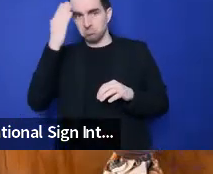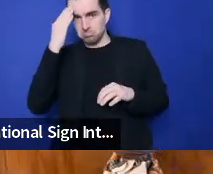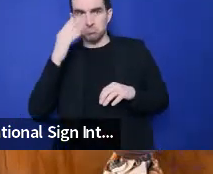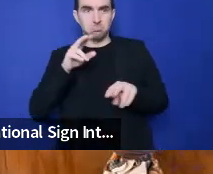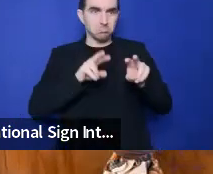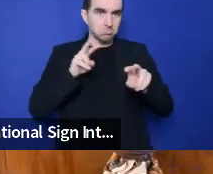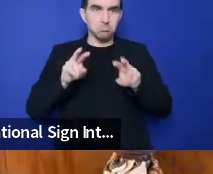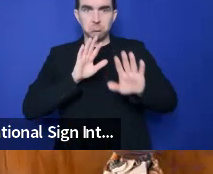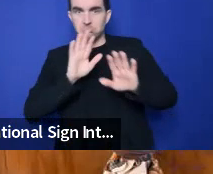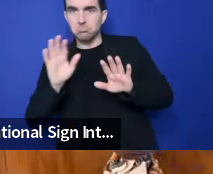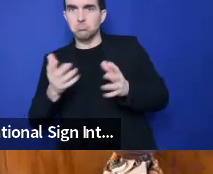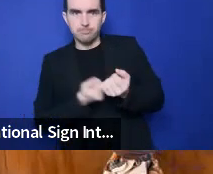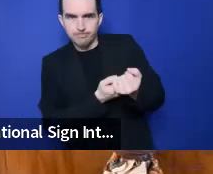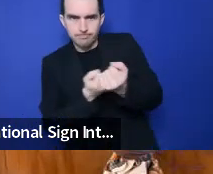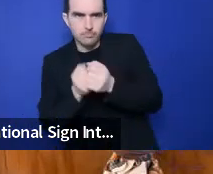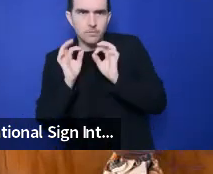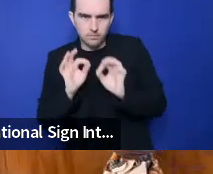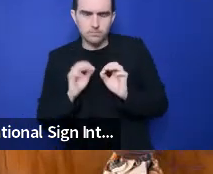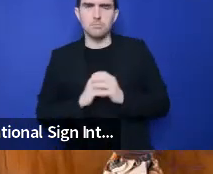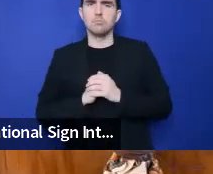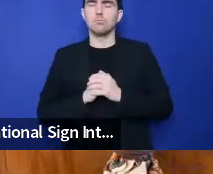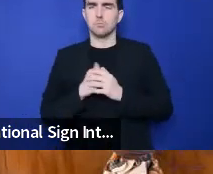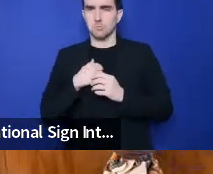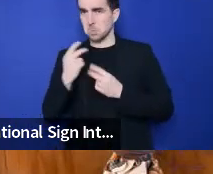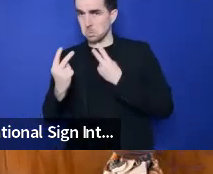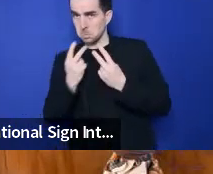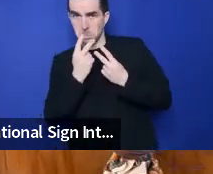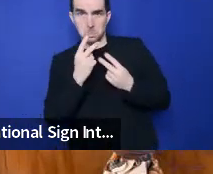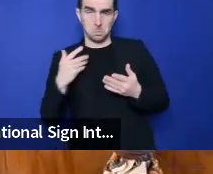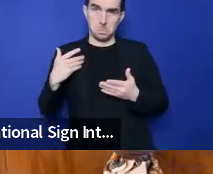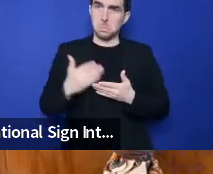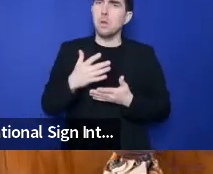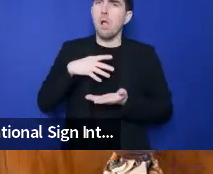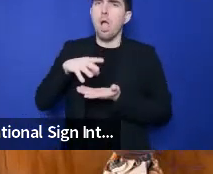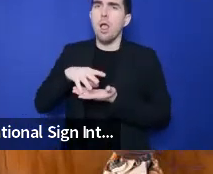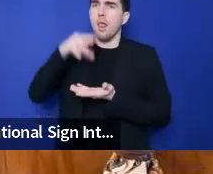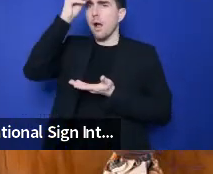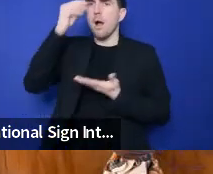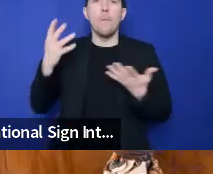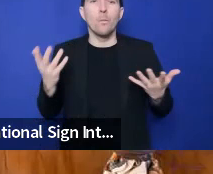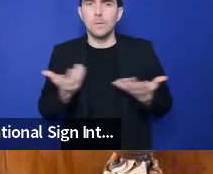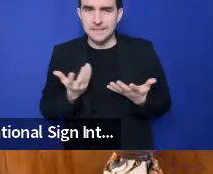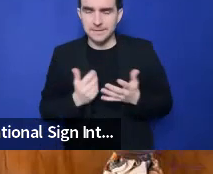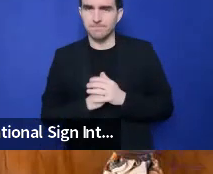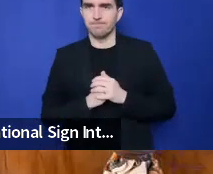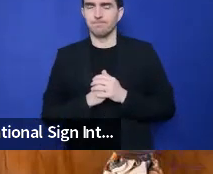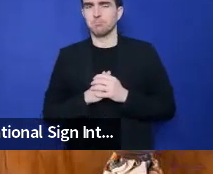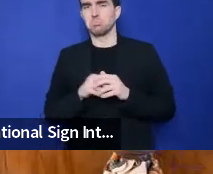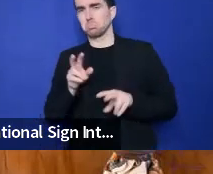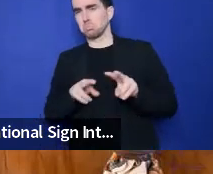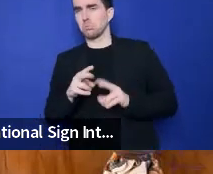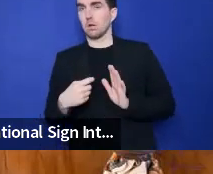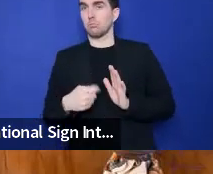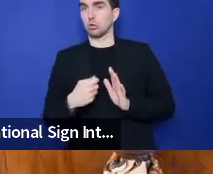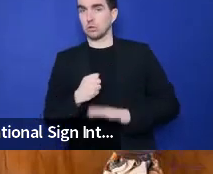to accept home visits due to cultural values around family responsibility in Tonga, which is very strong, even in the entire Pacific